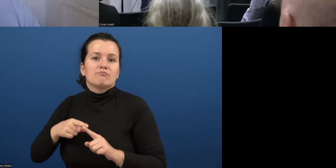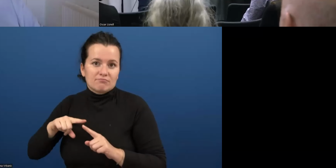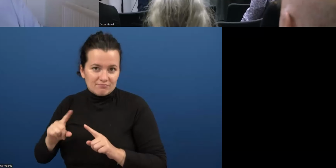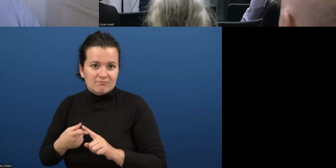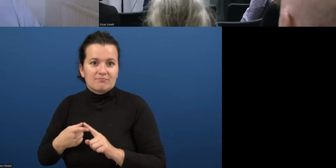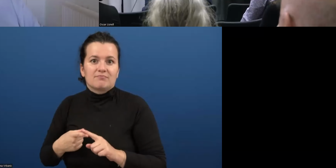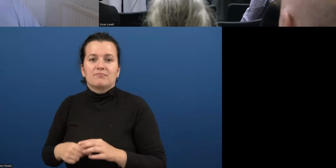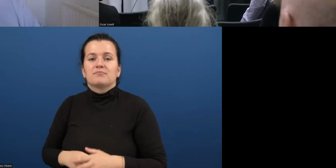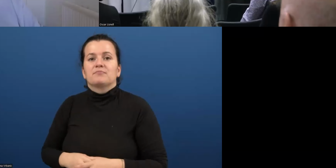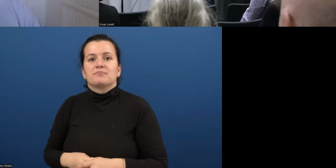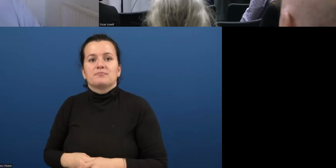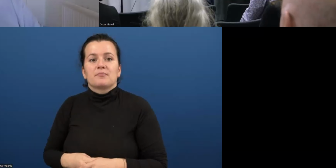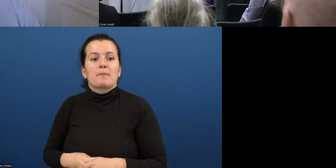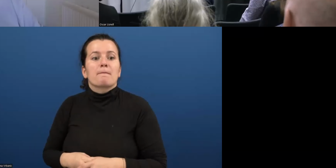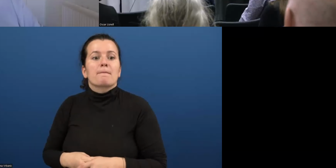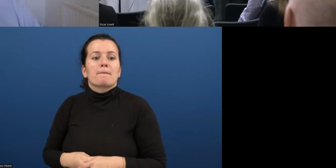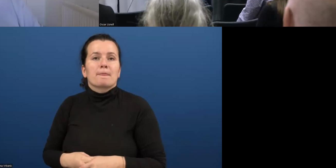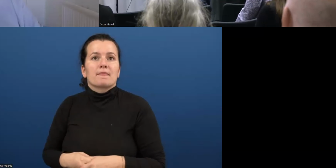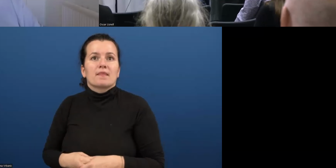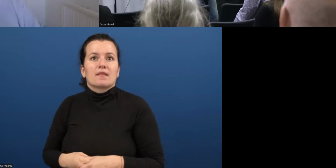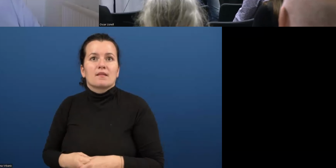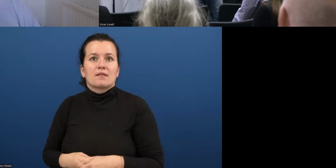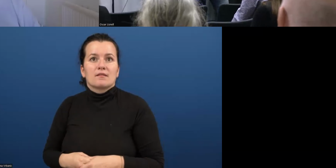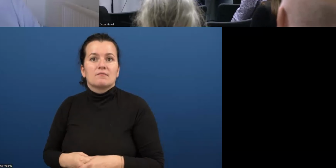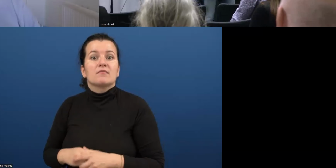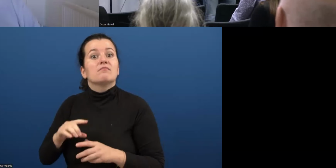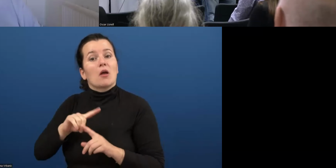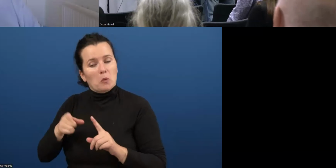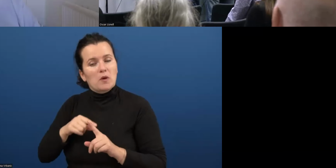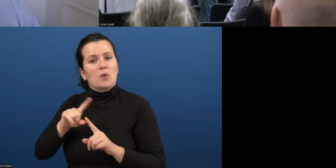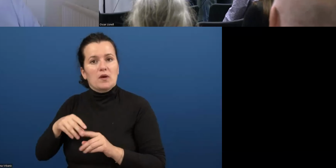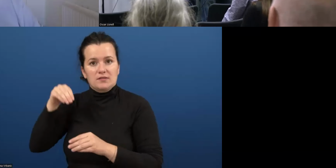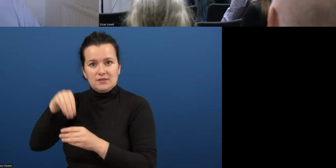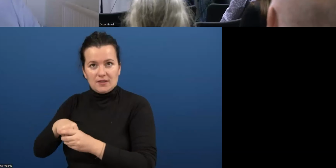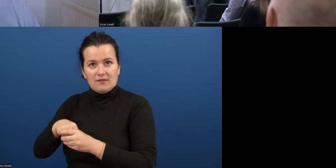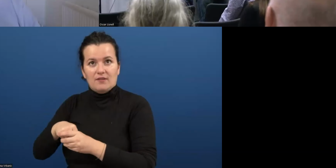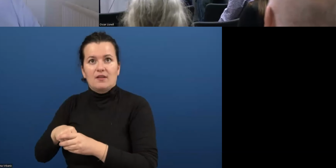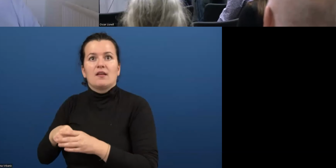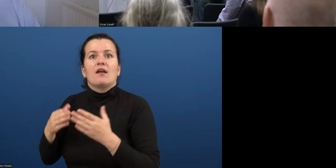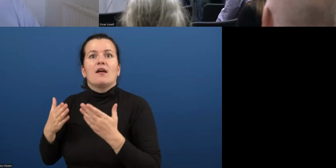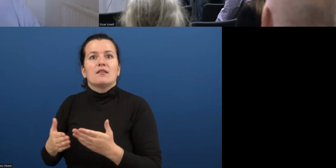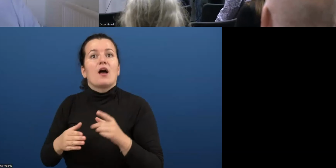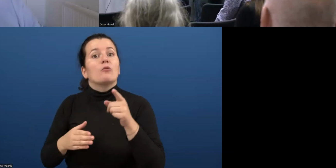that piece is in the past, let's make a second version out of it.